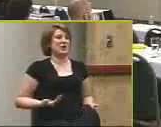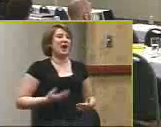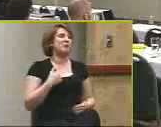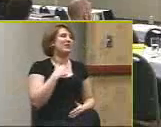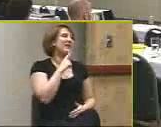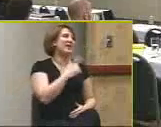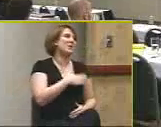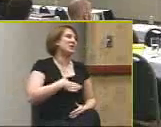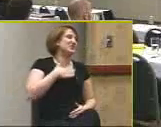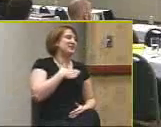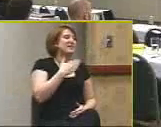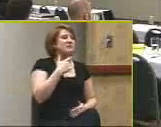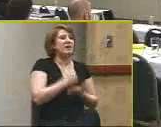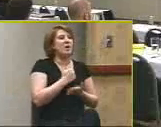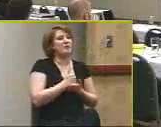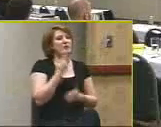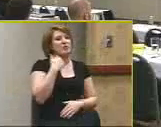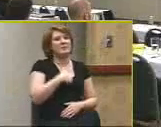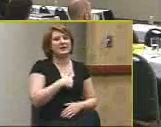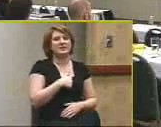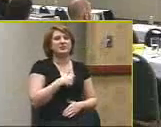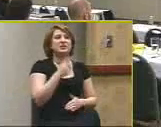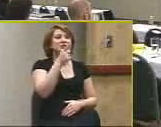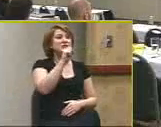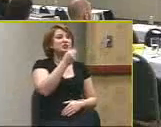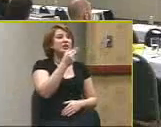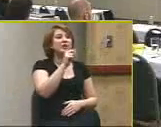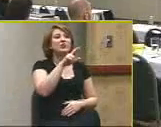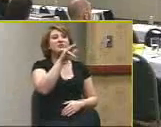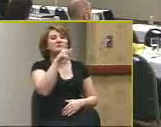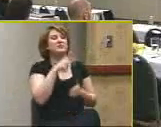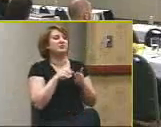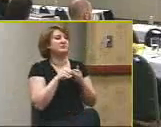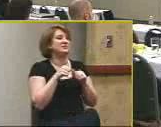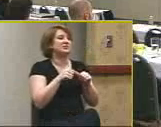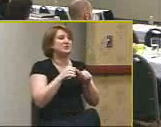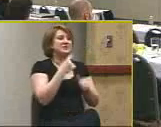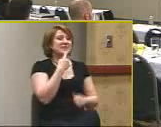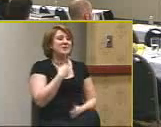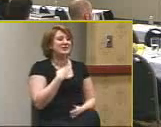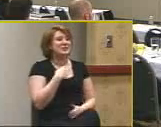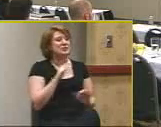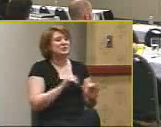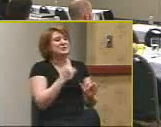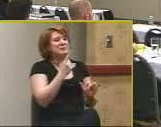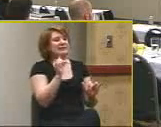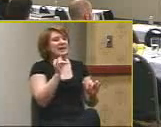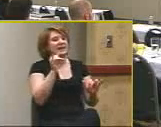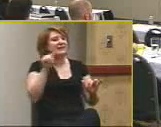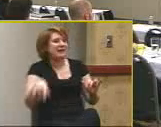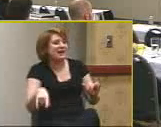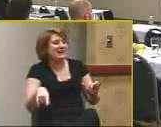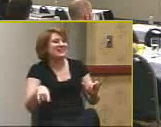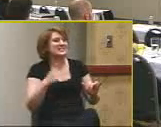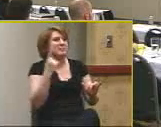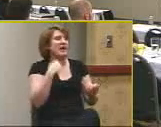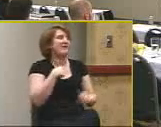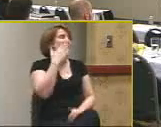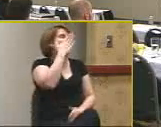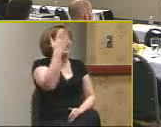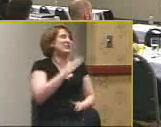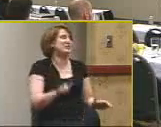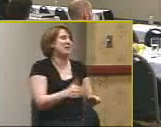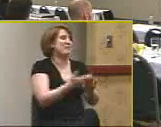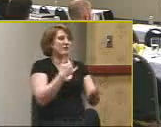has been helpful for me. Sherry continues to say to me, could you do something like this? That's something I've never done before,